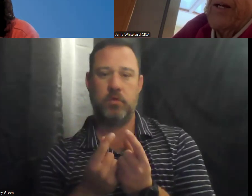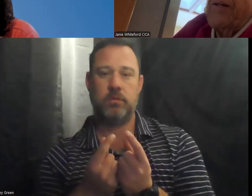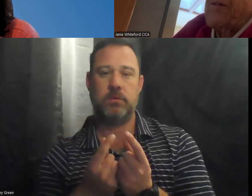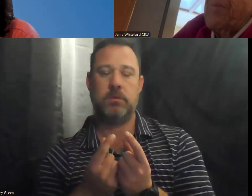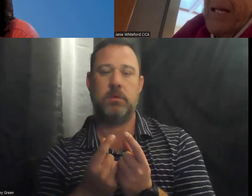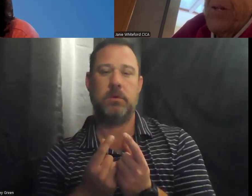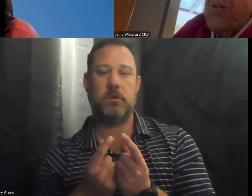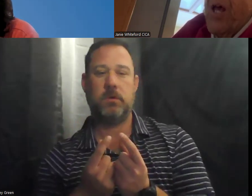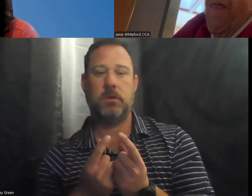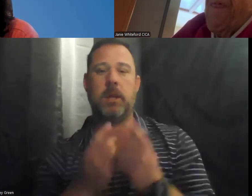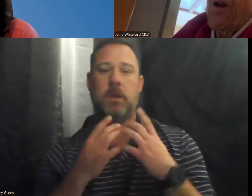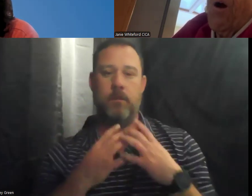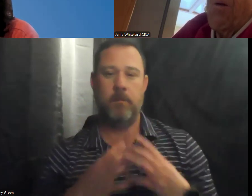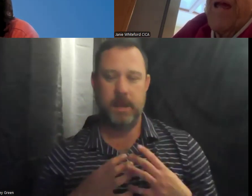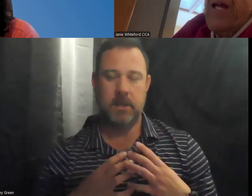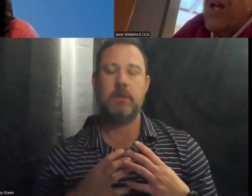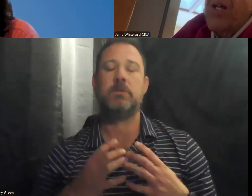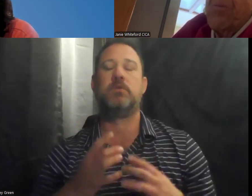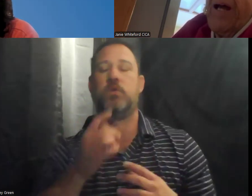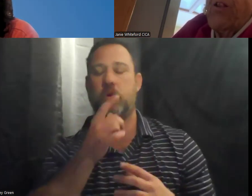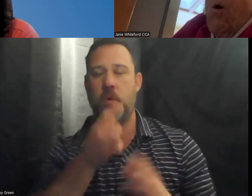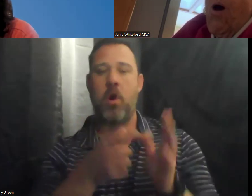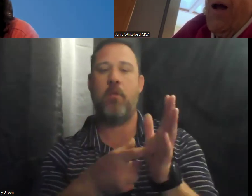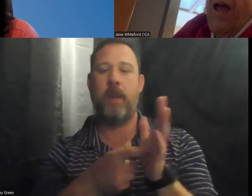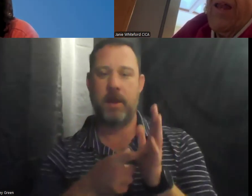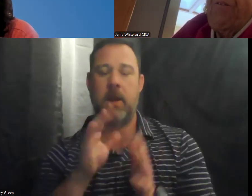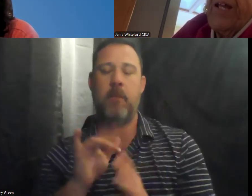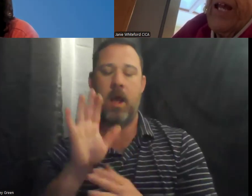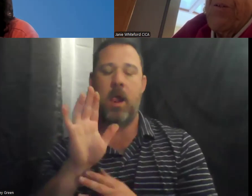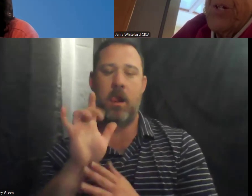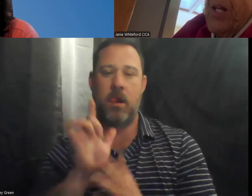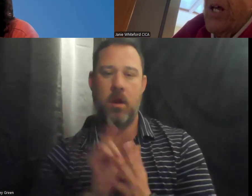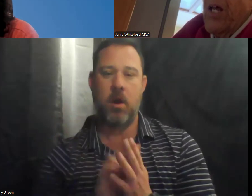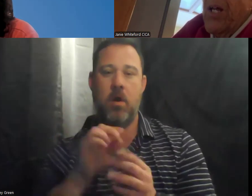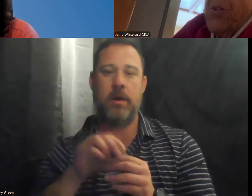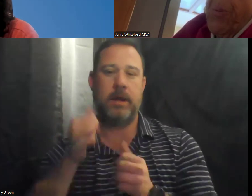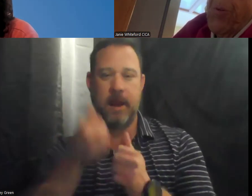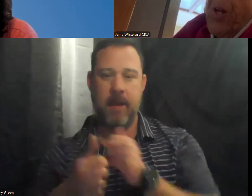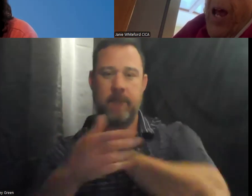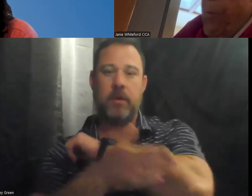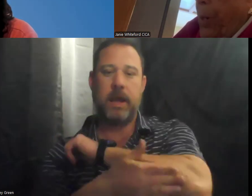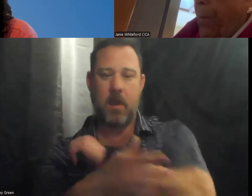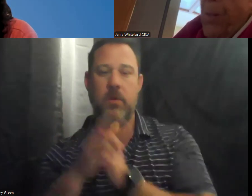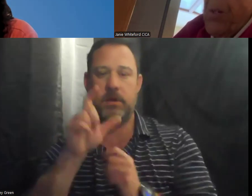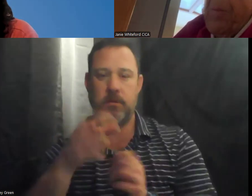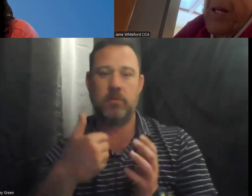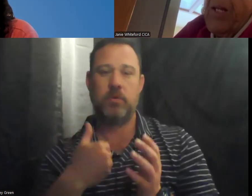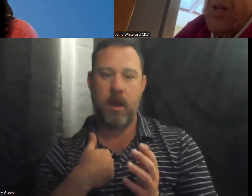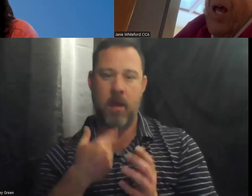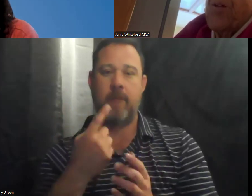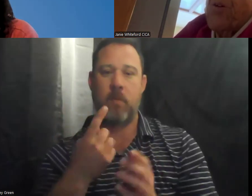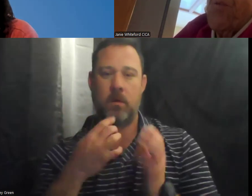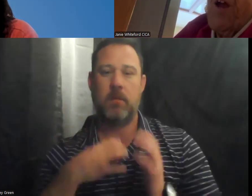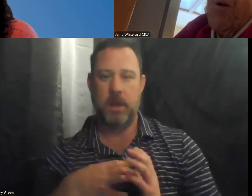advisory committees that are mandated by law, and every county is supposed to have one of these